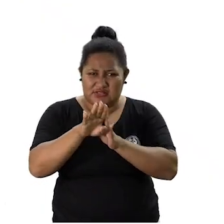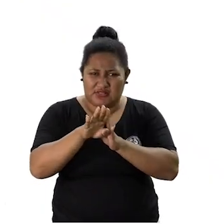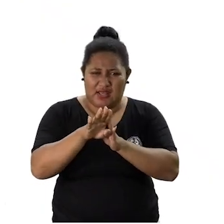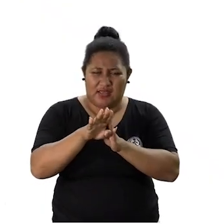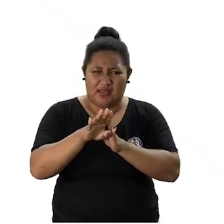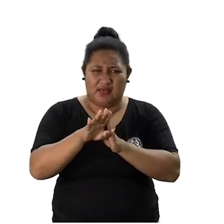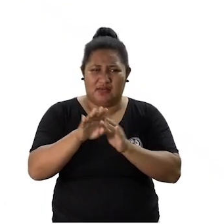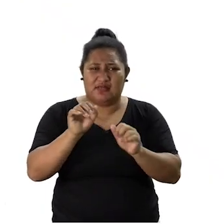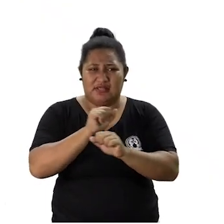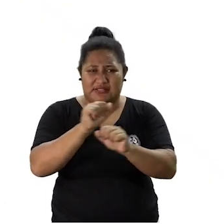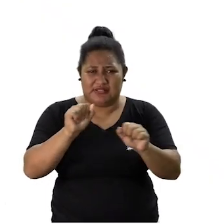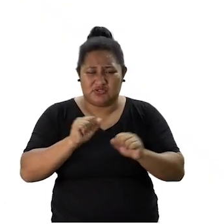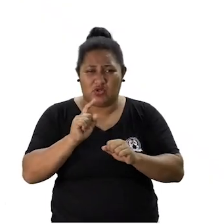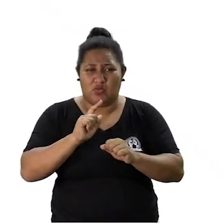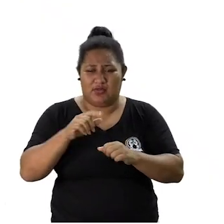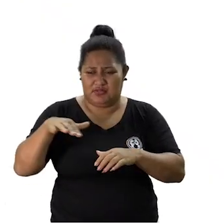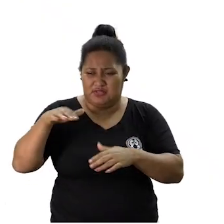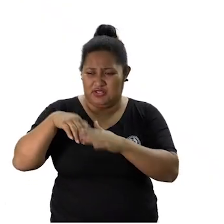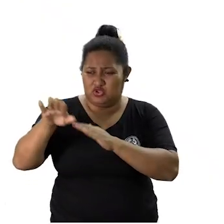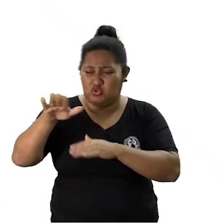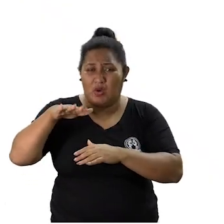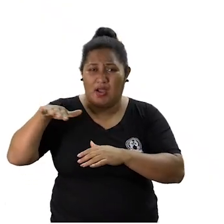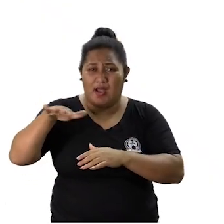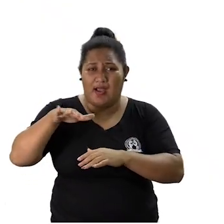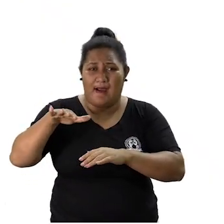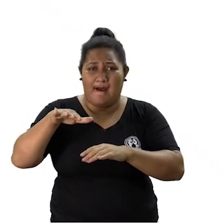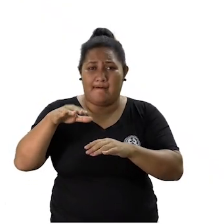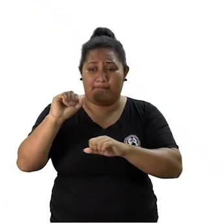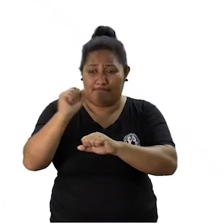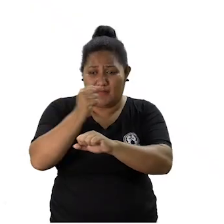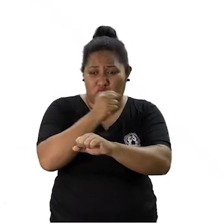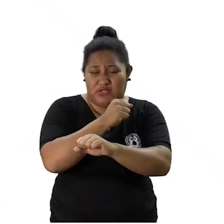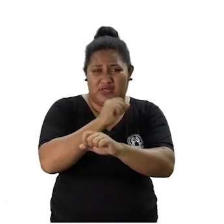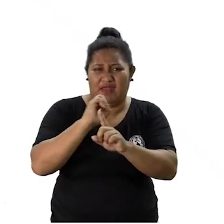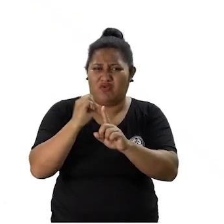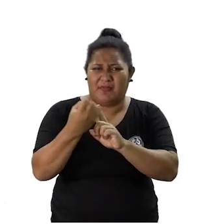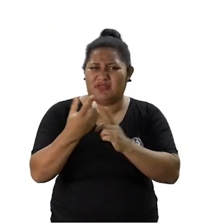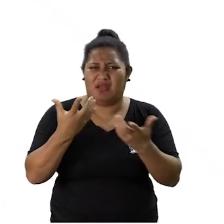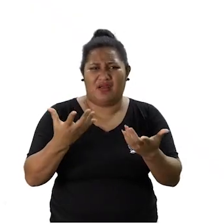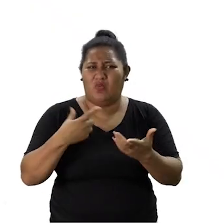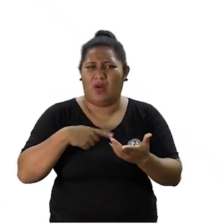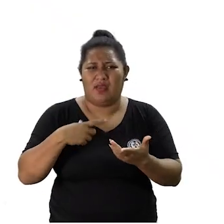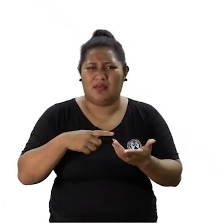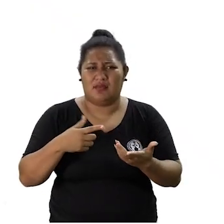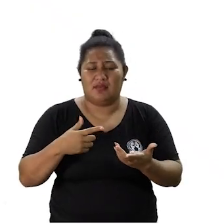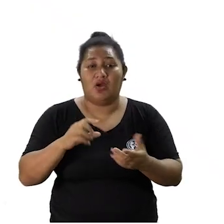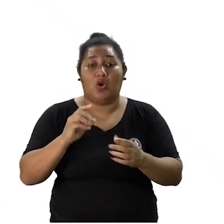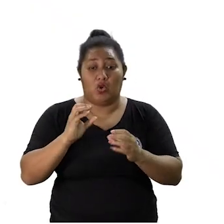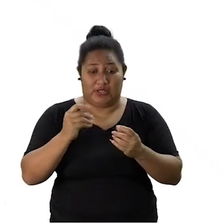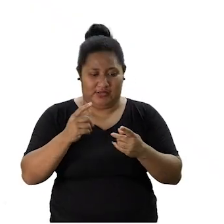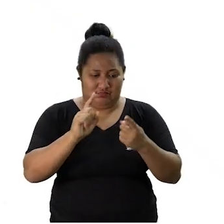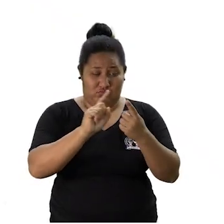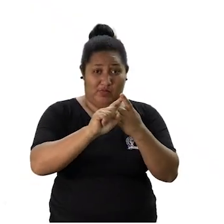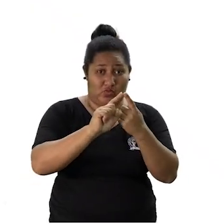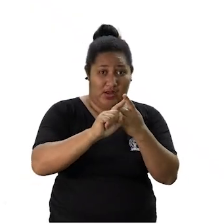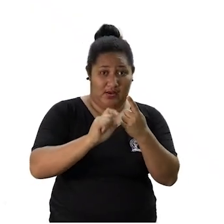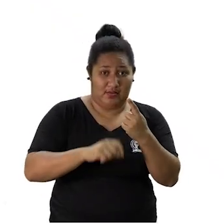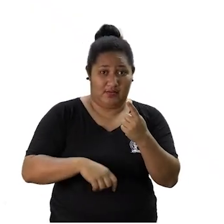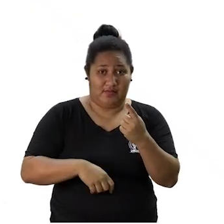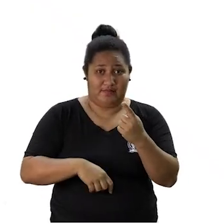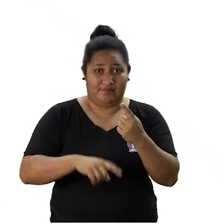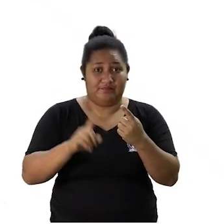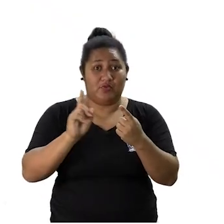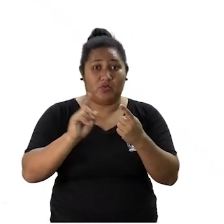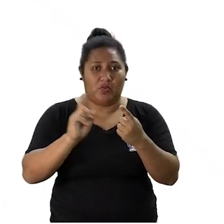ia tatou inshore marine environments po o le ngatai whale okay vaenga mua it's